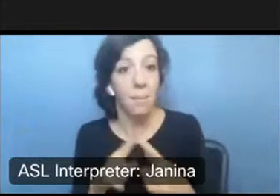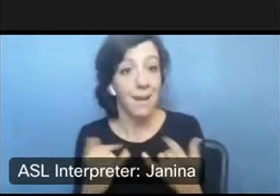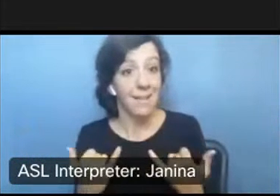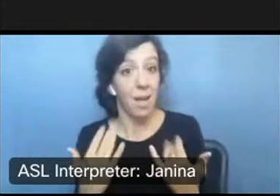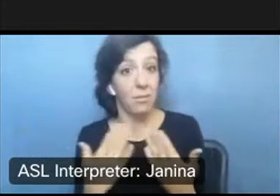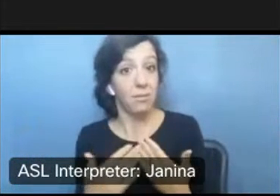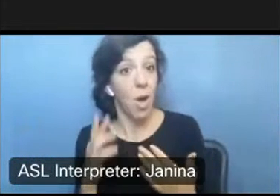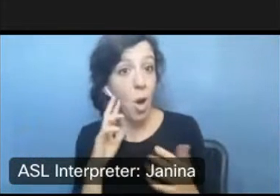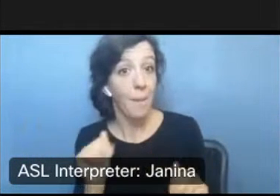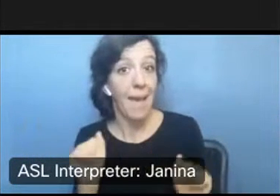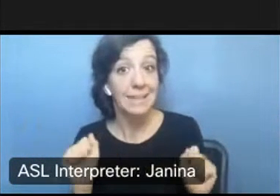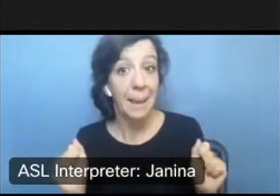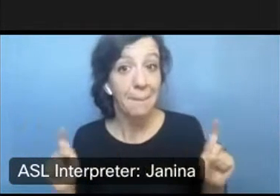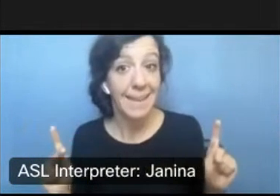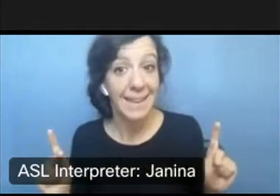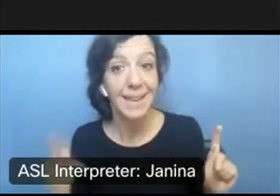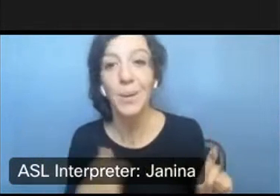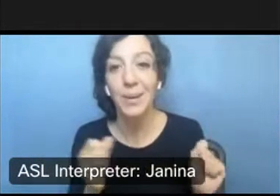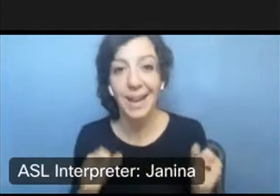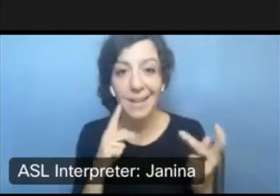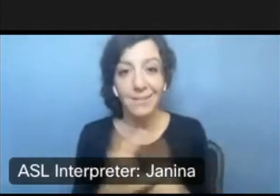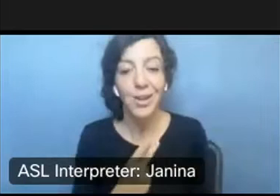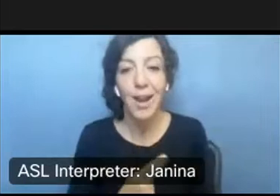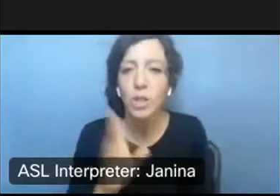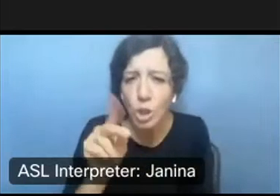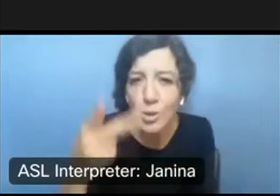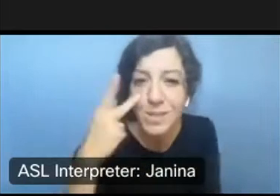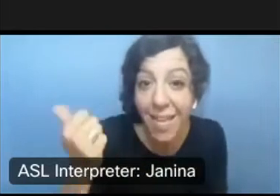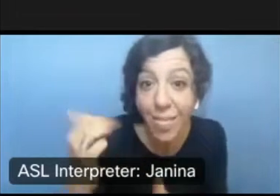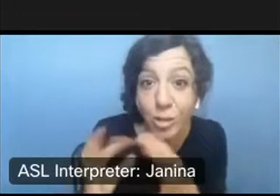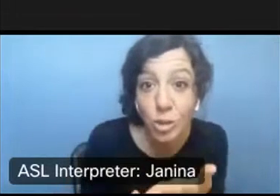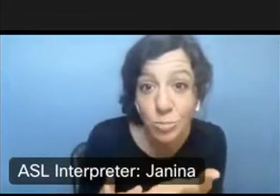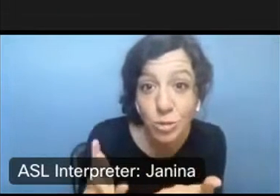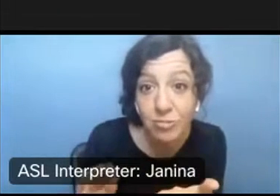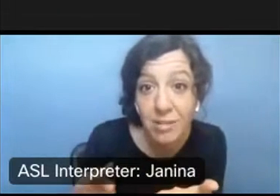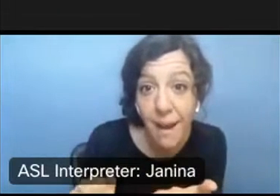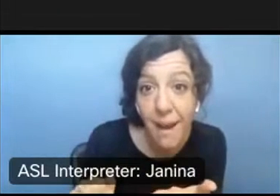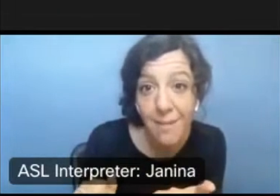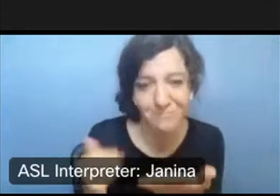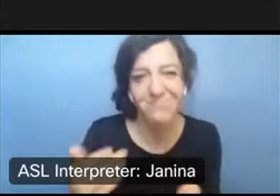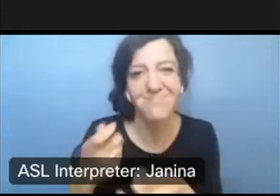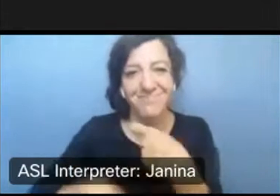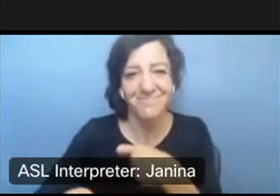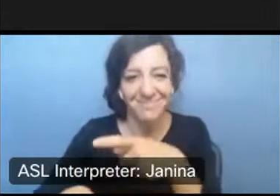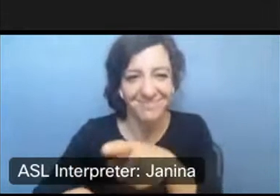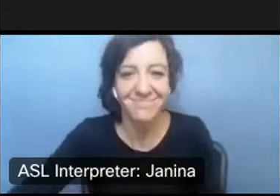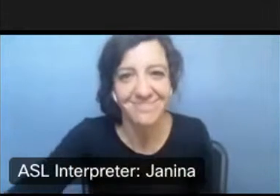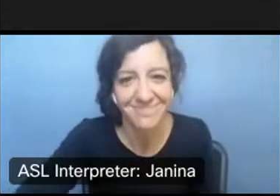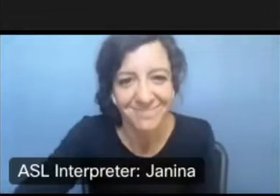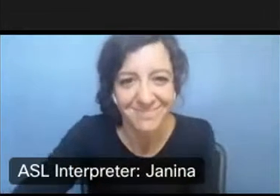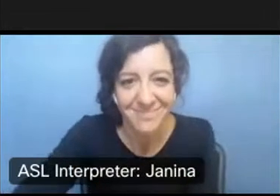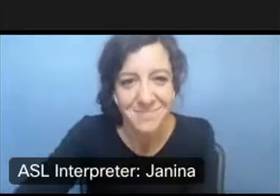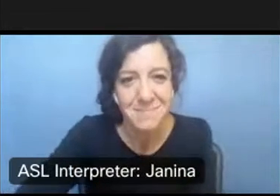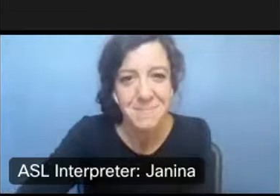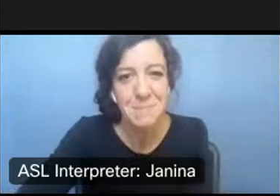as soon as possible, I don't know, we don't want to do another meeting with vendors about all of this until after the